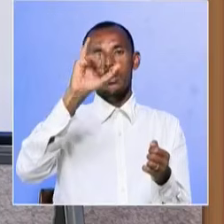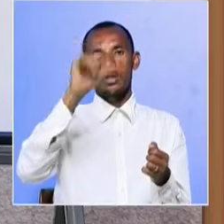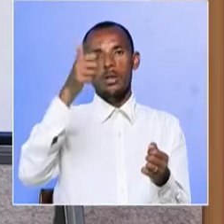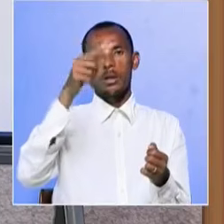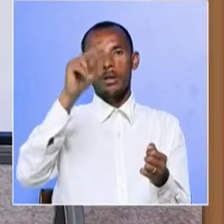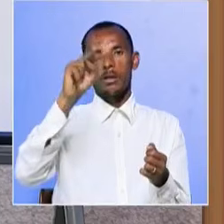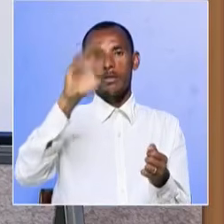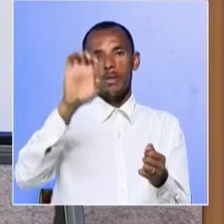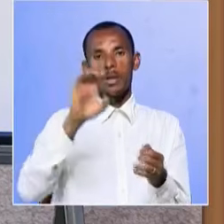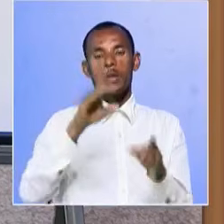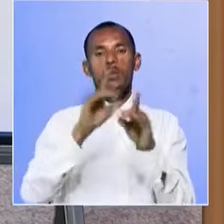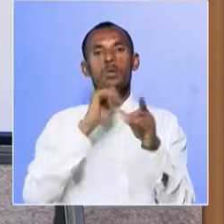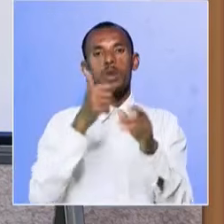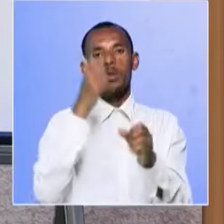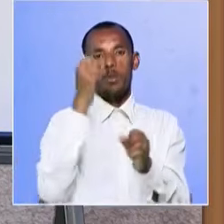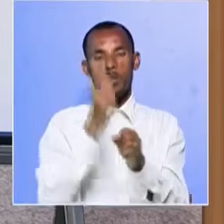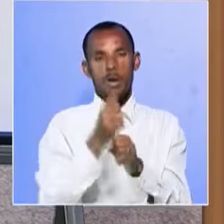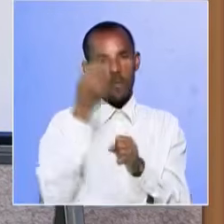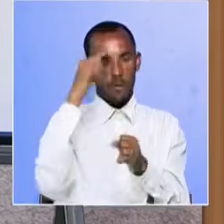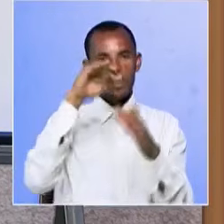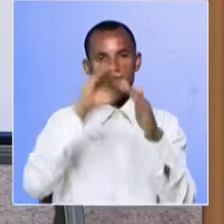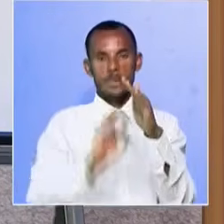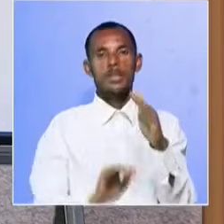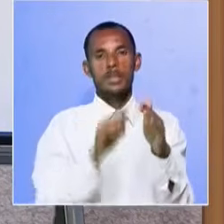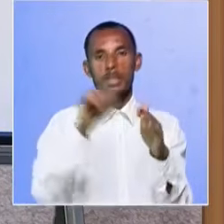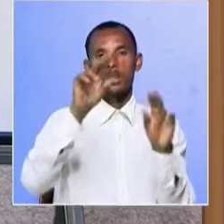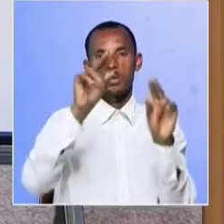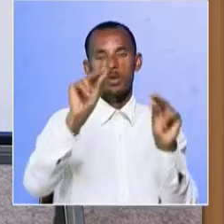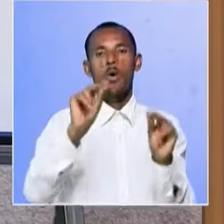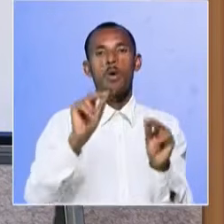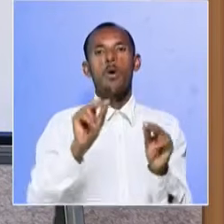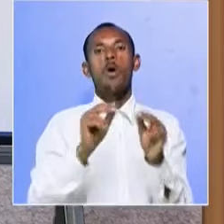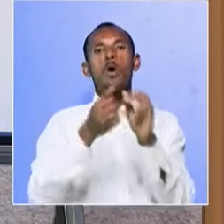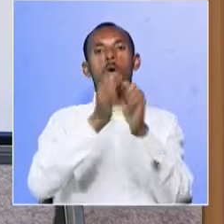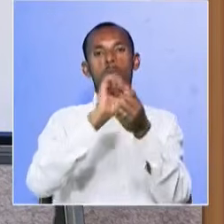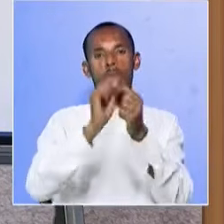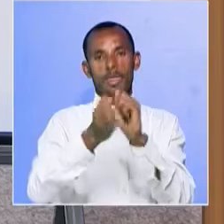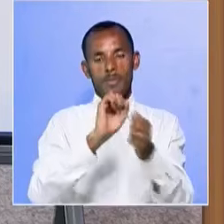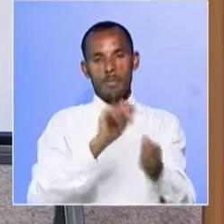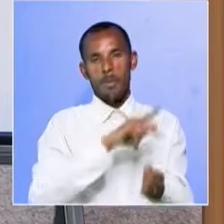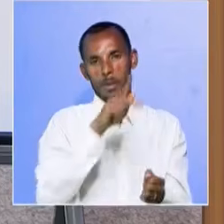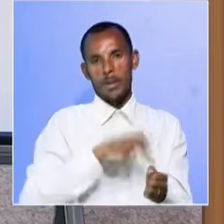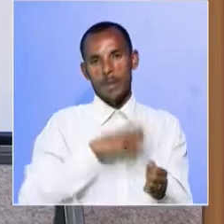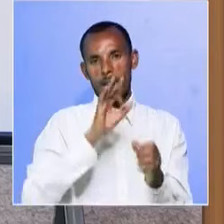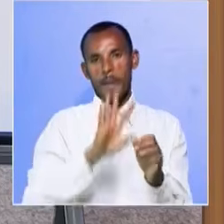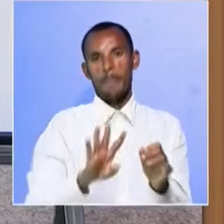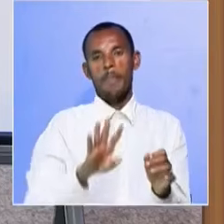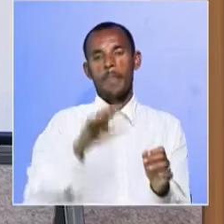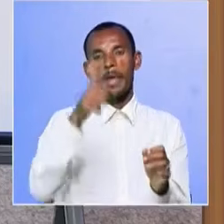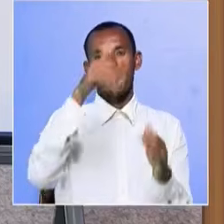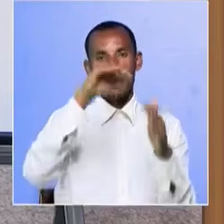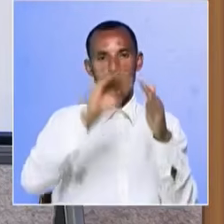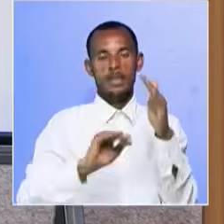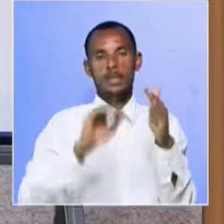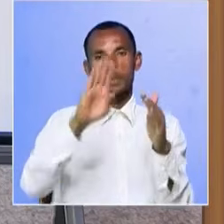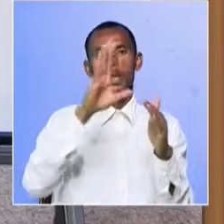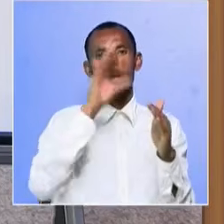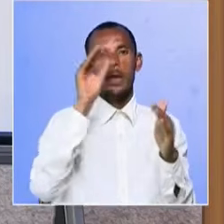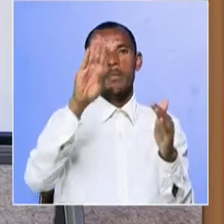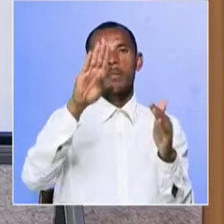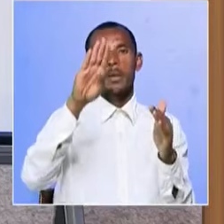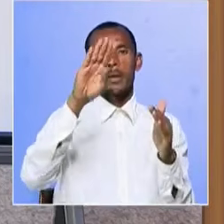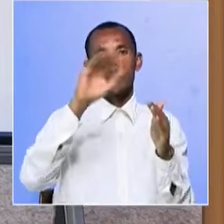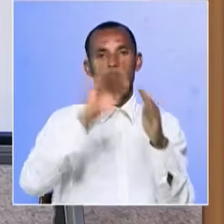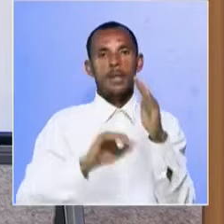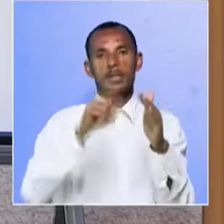do not work for subtraction. There is no commutative property in subtraction. A minus B and B minus A are not the